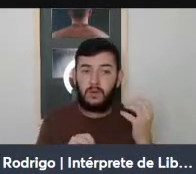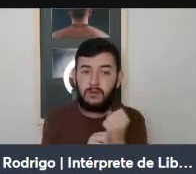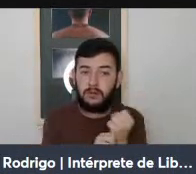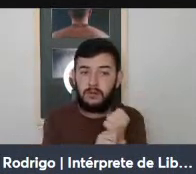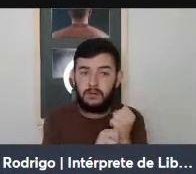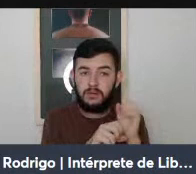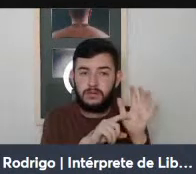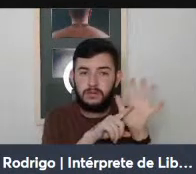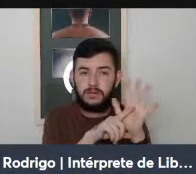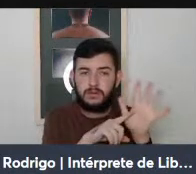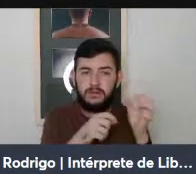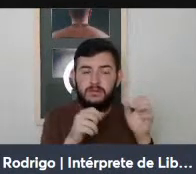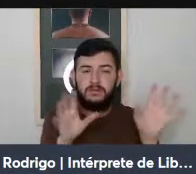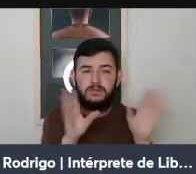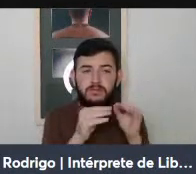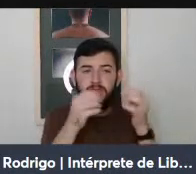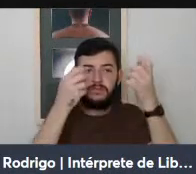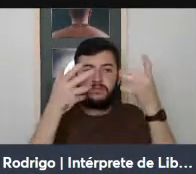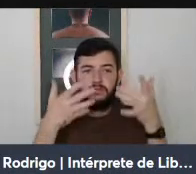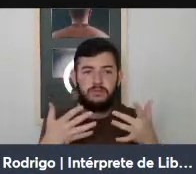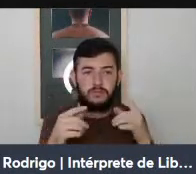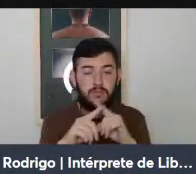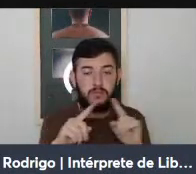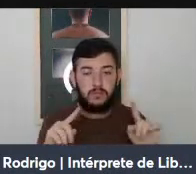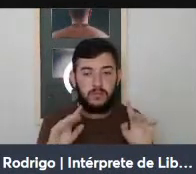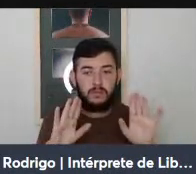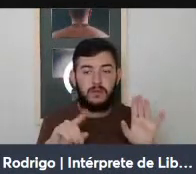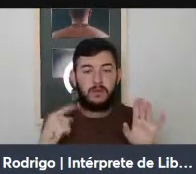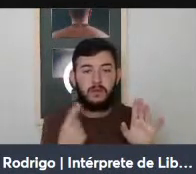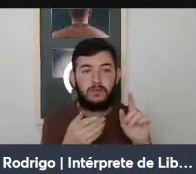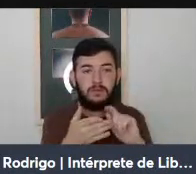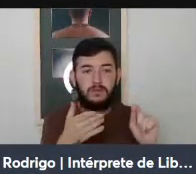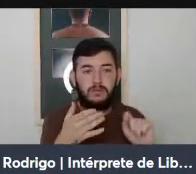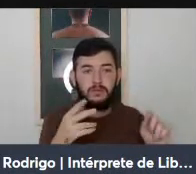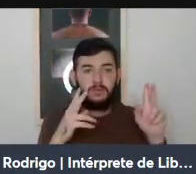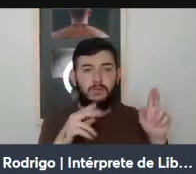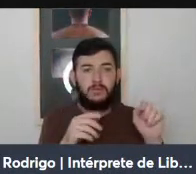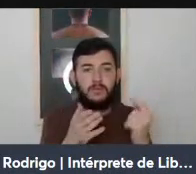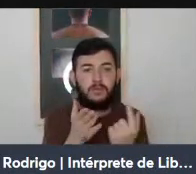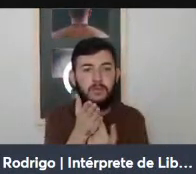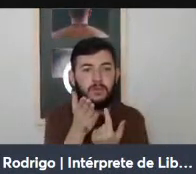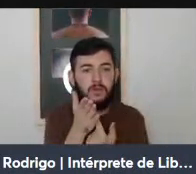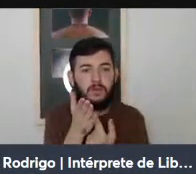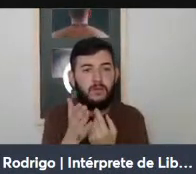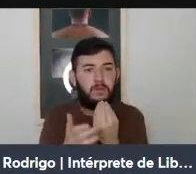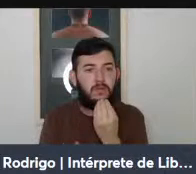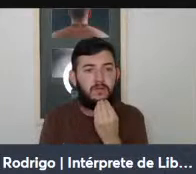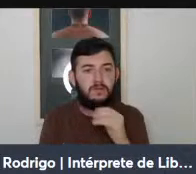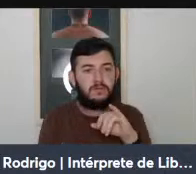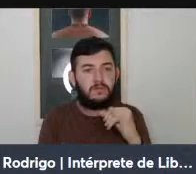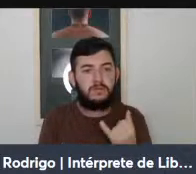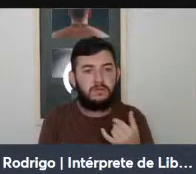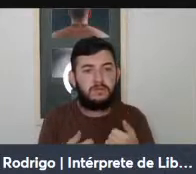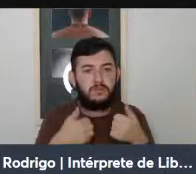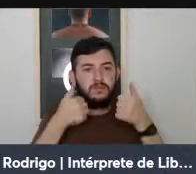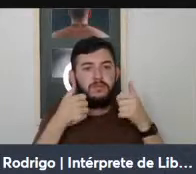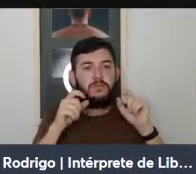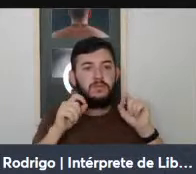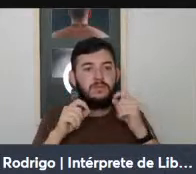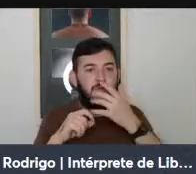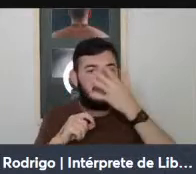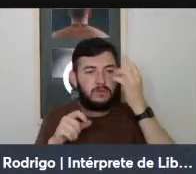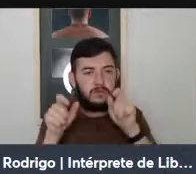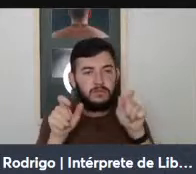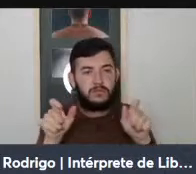pesquisa, mas nós o escrevemos como um livro que pudesse ser melhor aproveitado pelas pessoas que